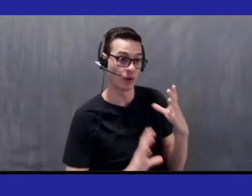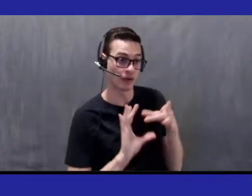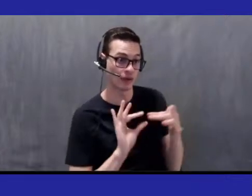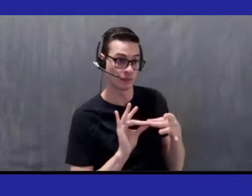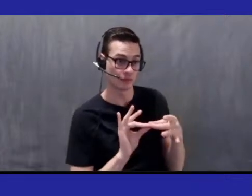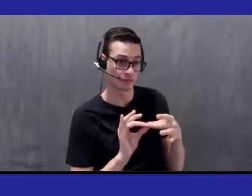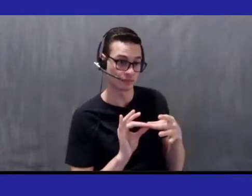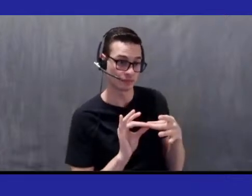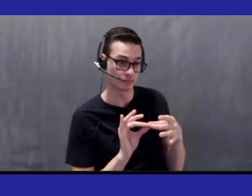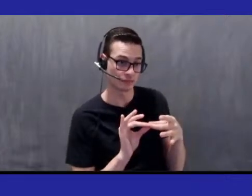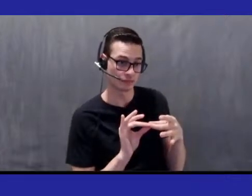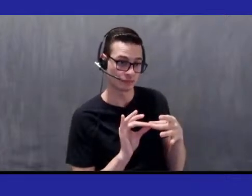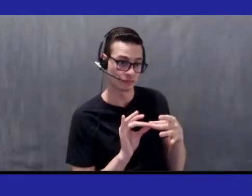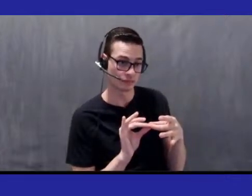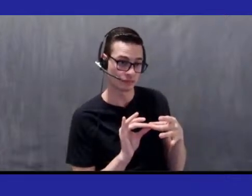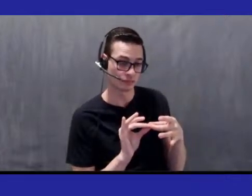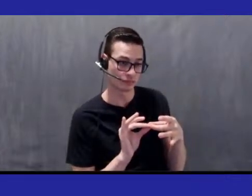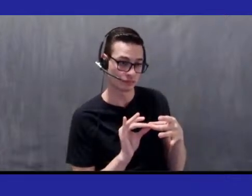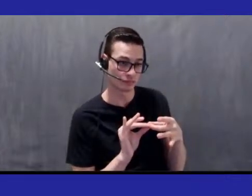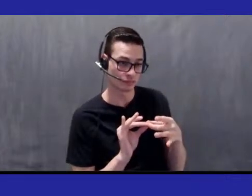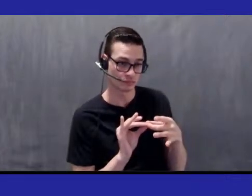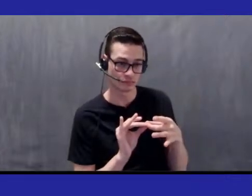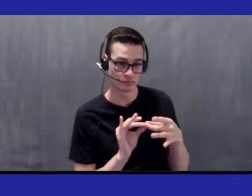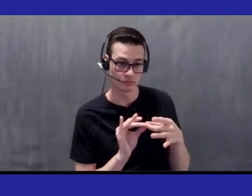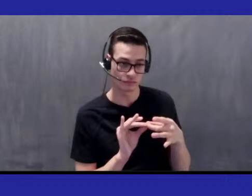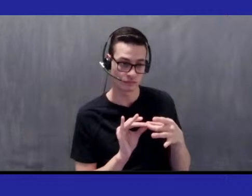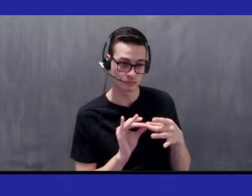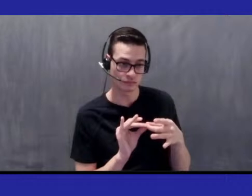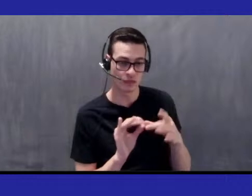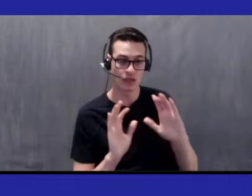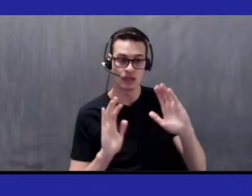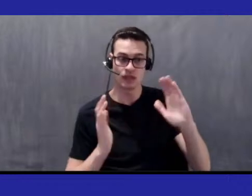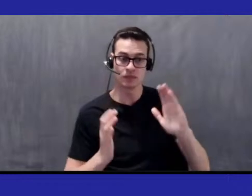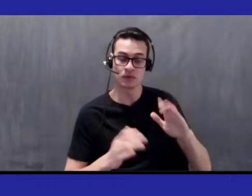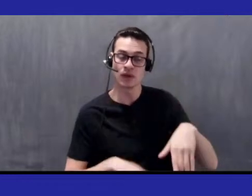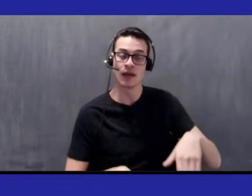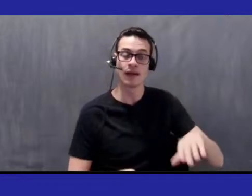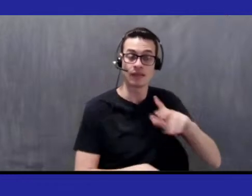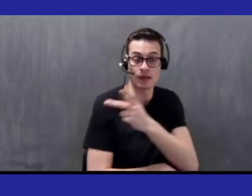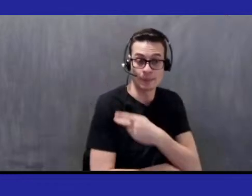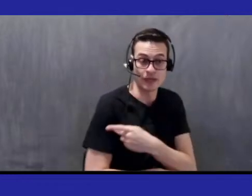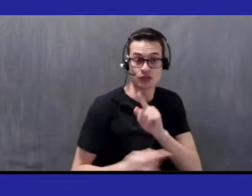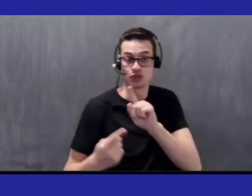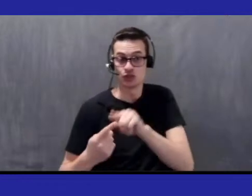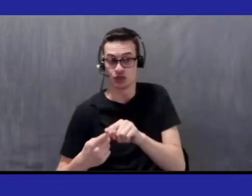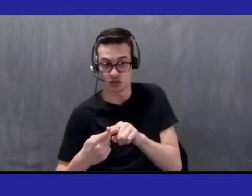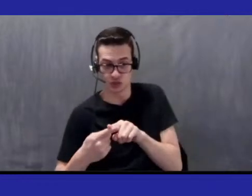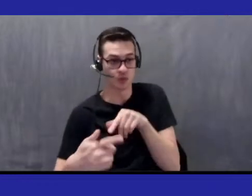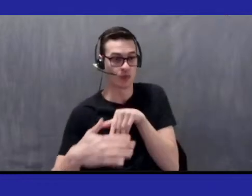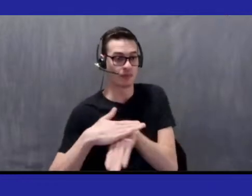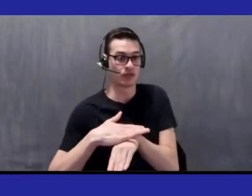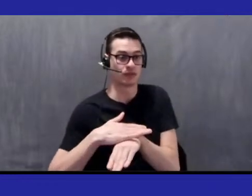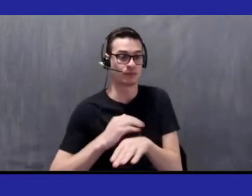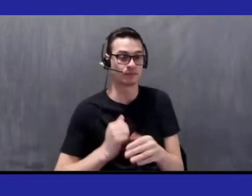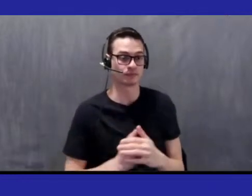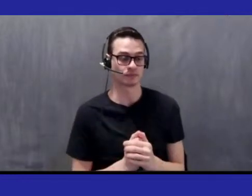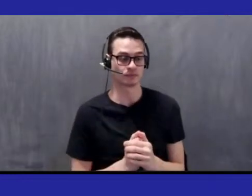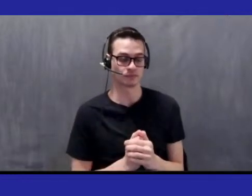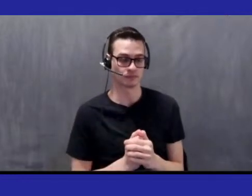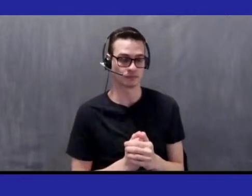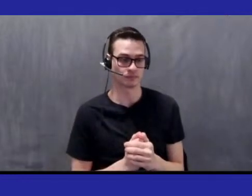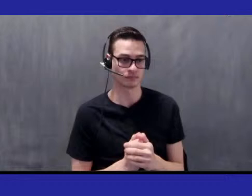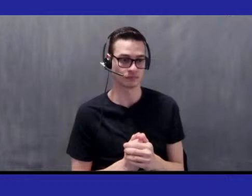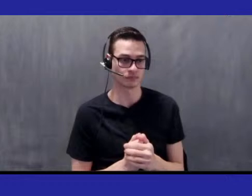is the ratio of patients to admissions according to facility, because I think this sheds light